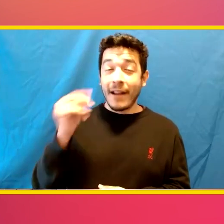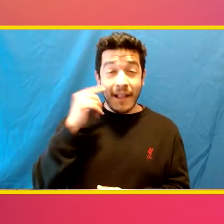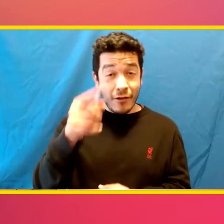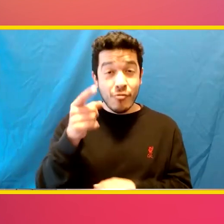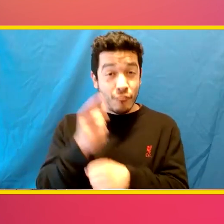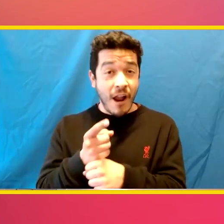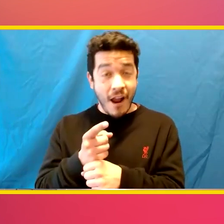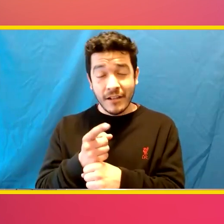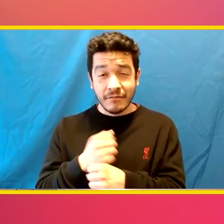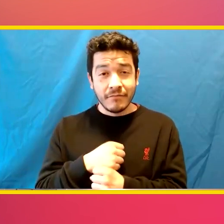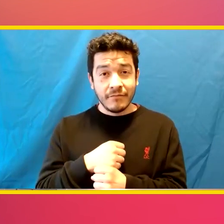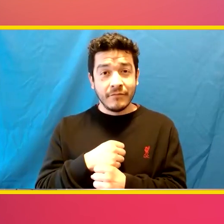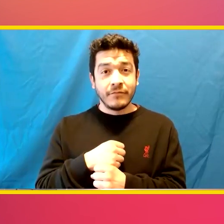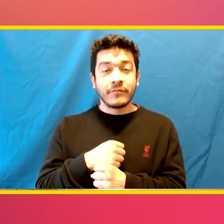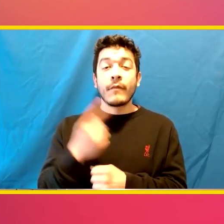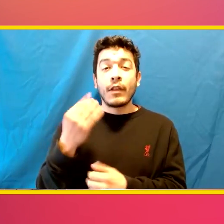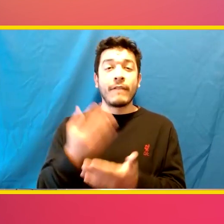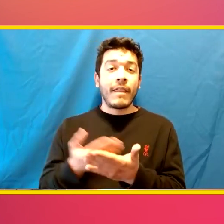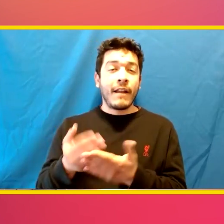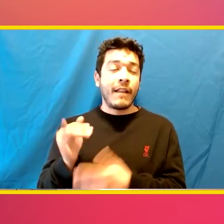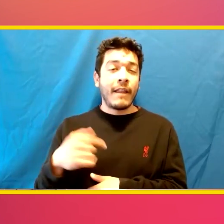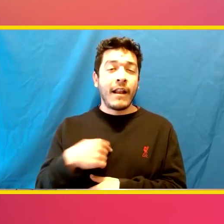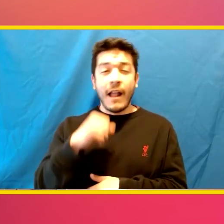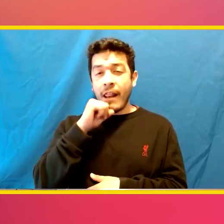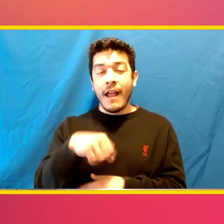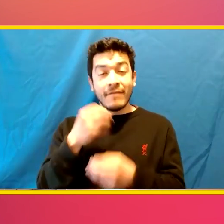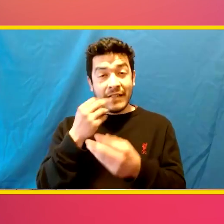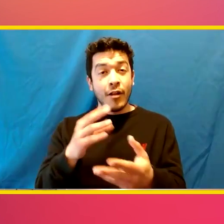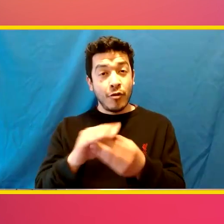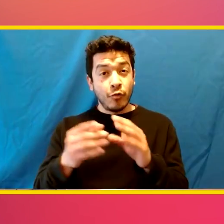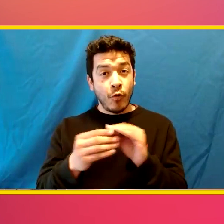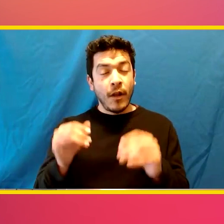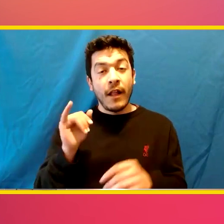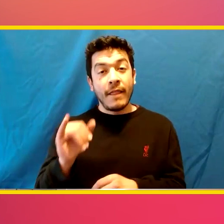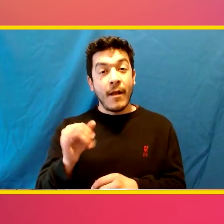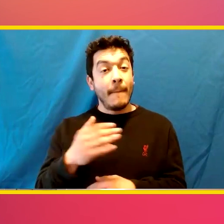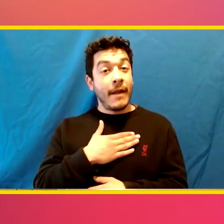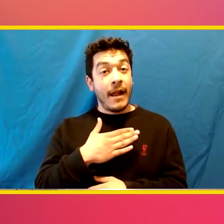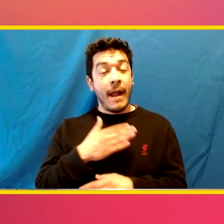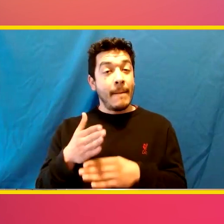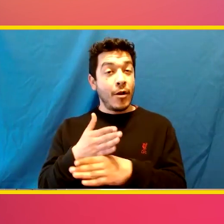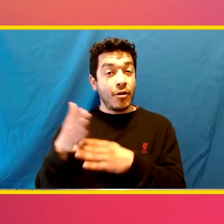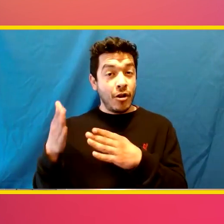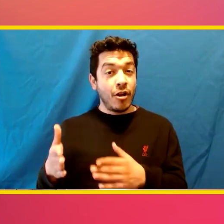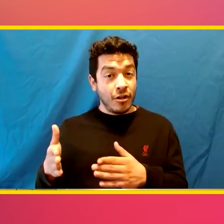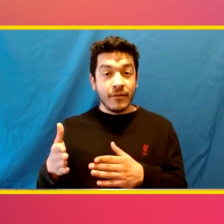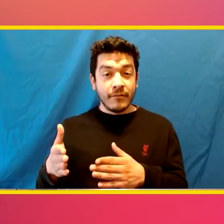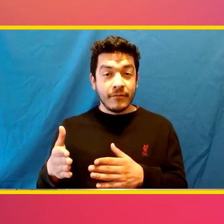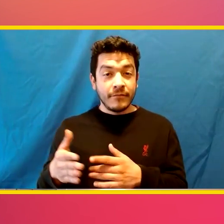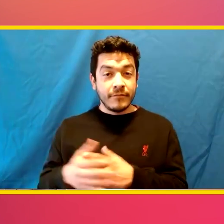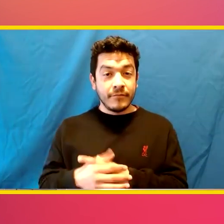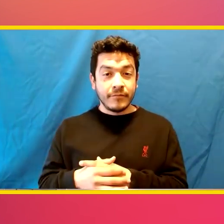So one of the things I love telling the story is that so my partner